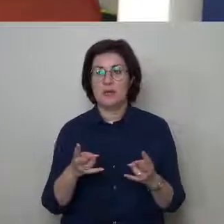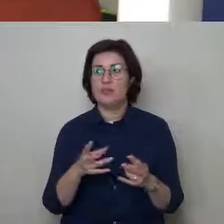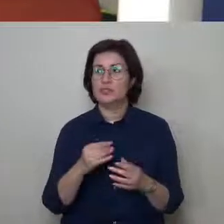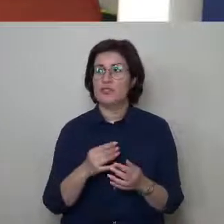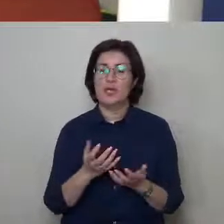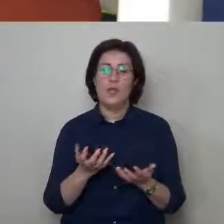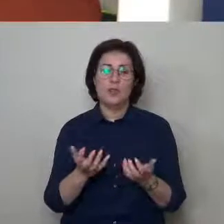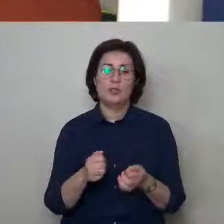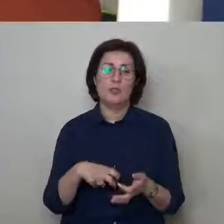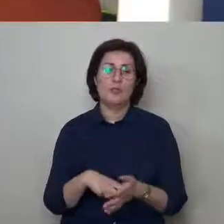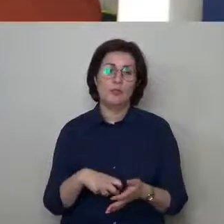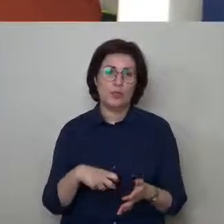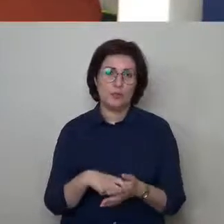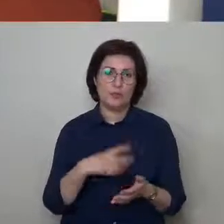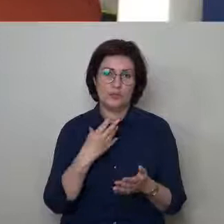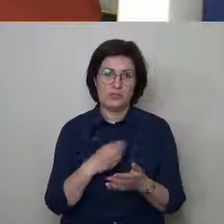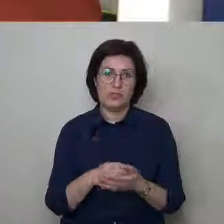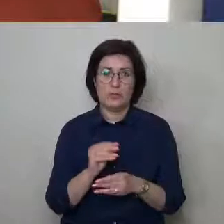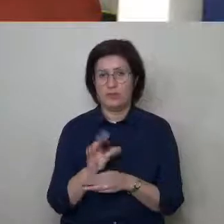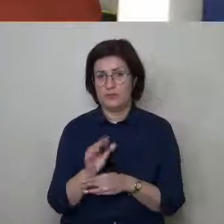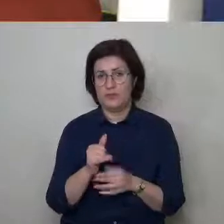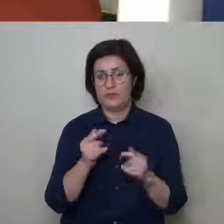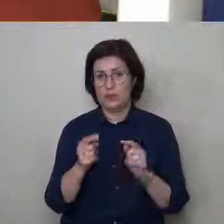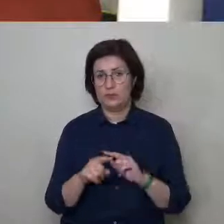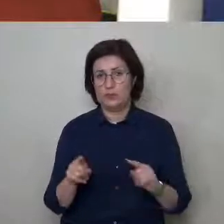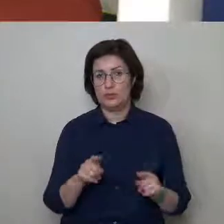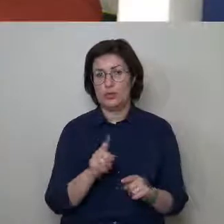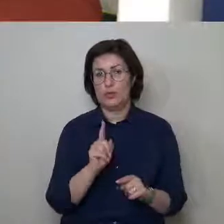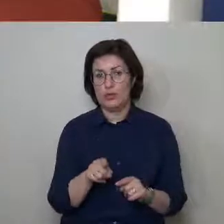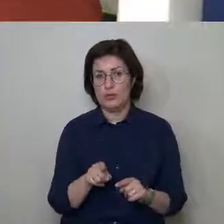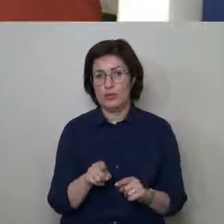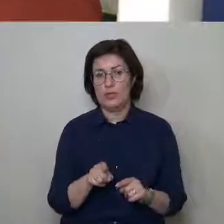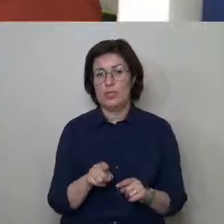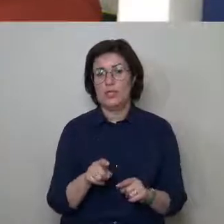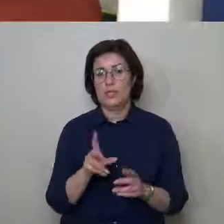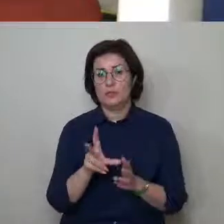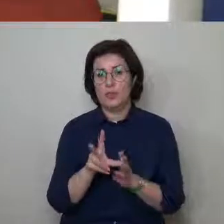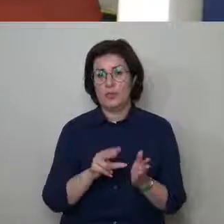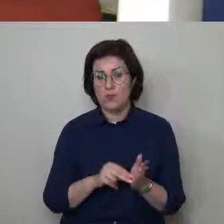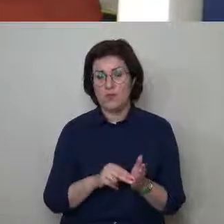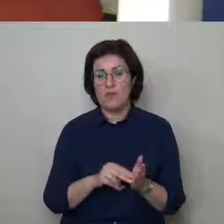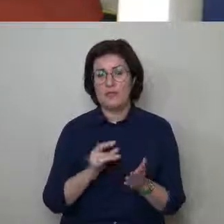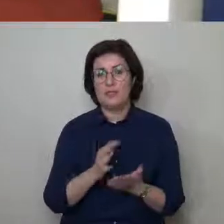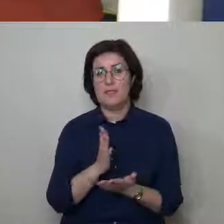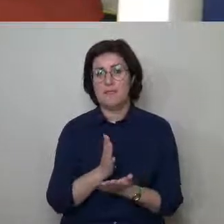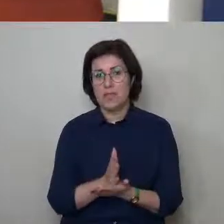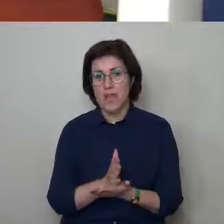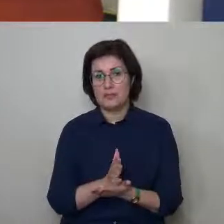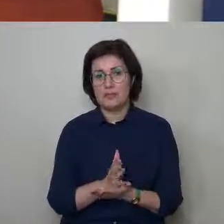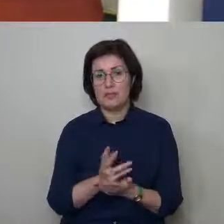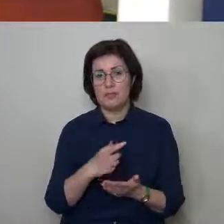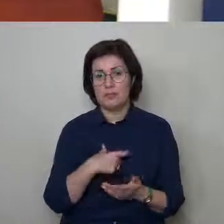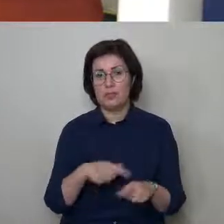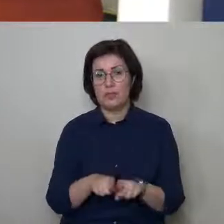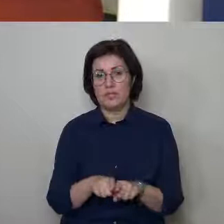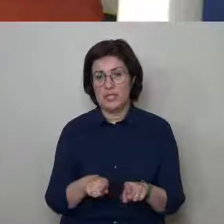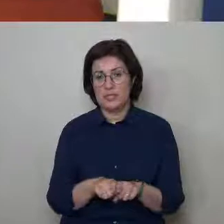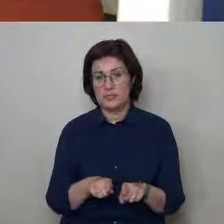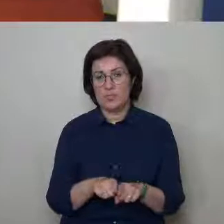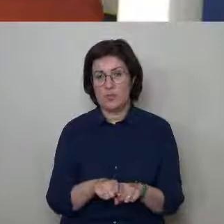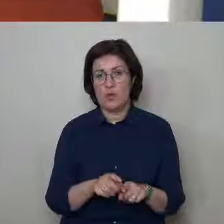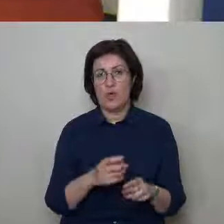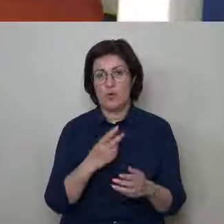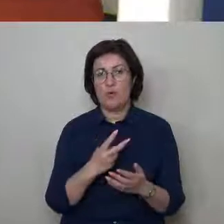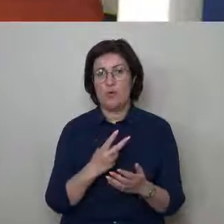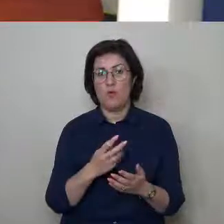application. I would sign it, and we have to get our certificate back to make a copy of it, to always